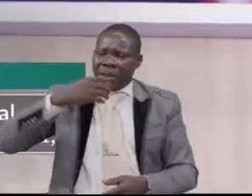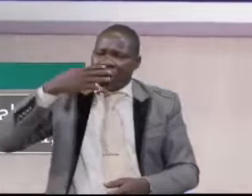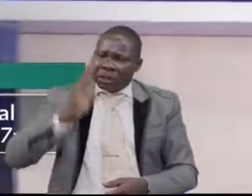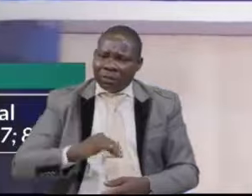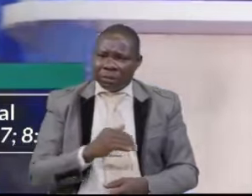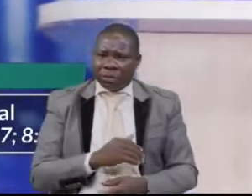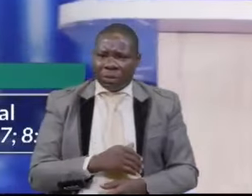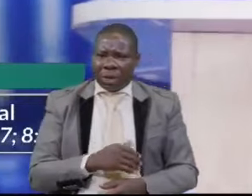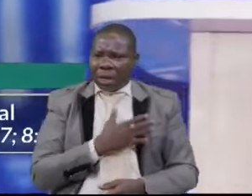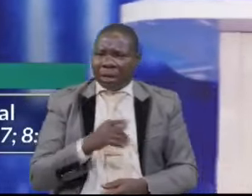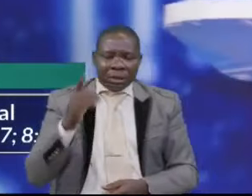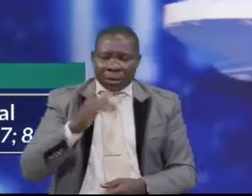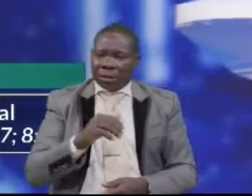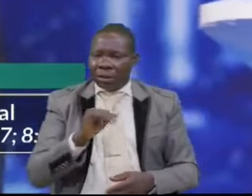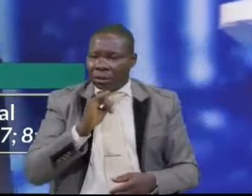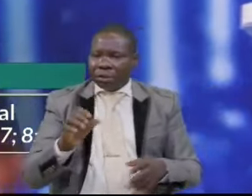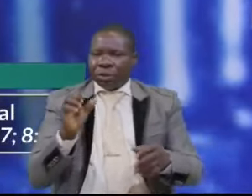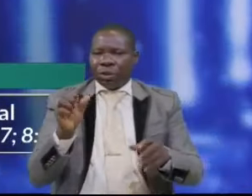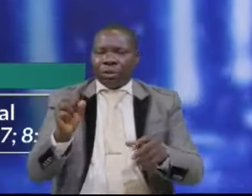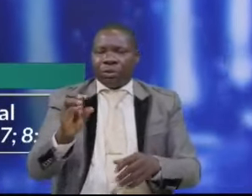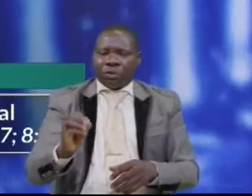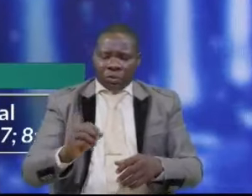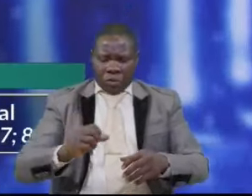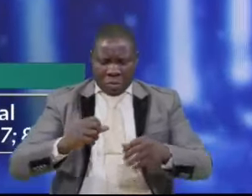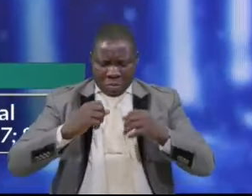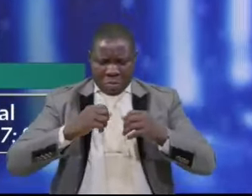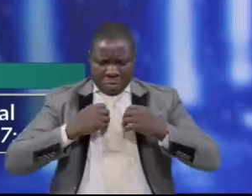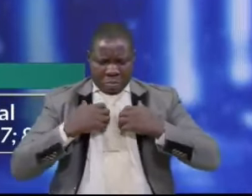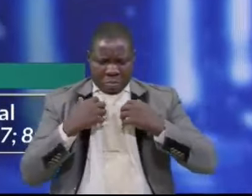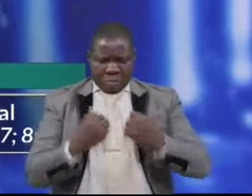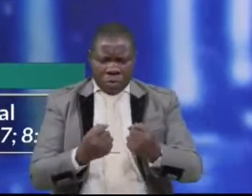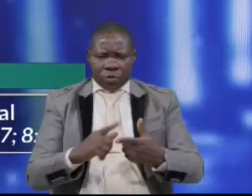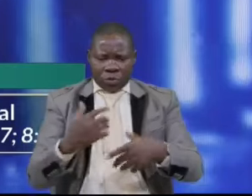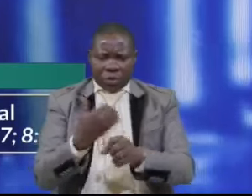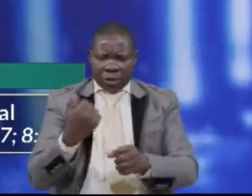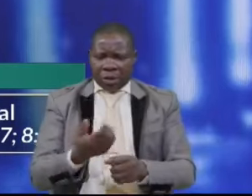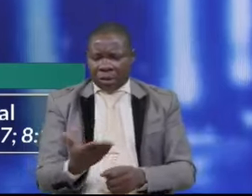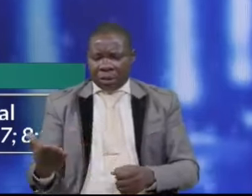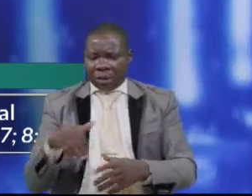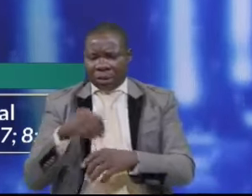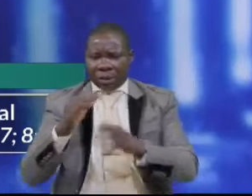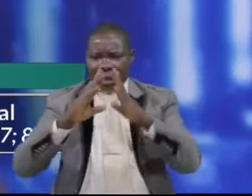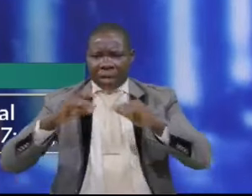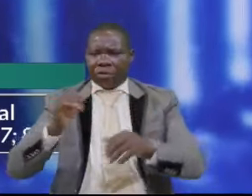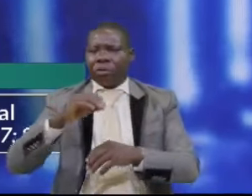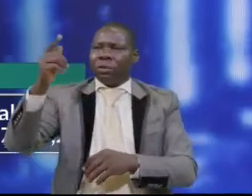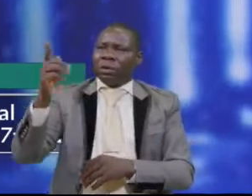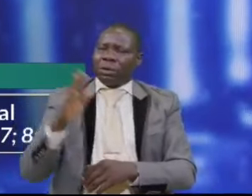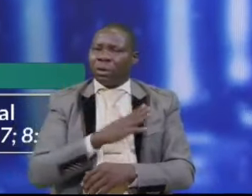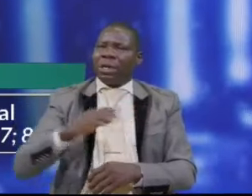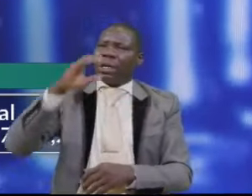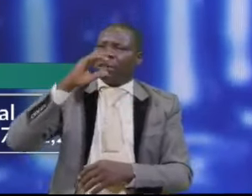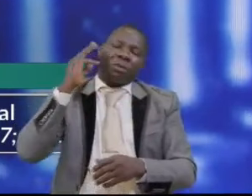can take the vessels in the house of God and drink wine with his wives and concubines. And